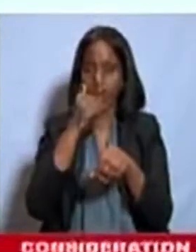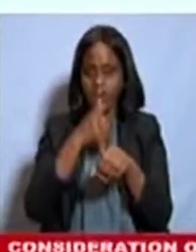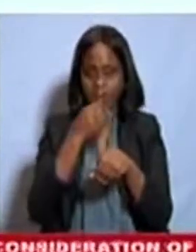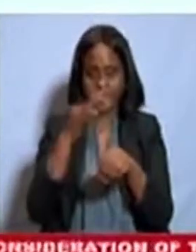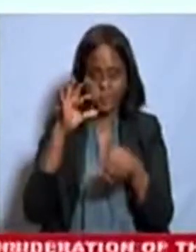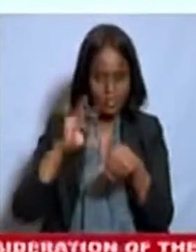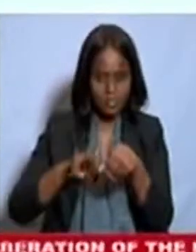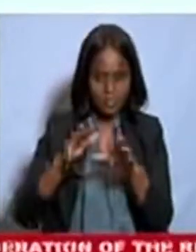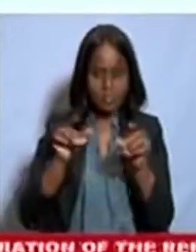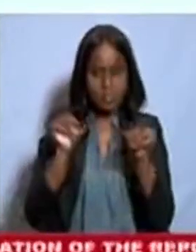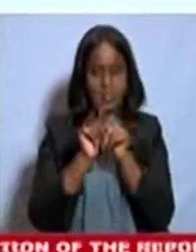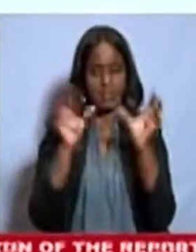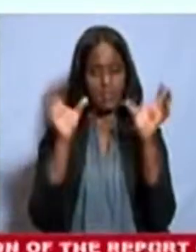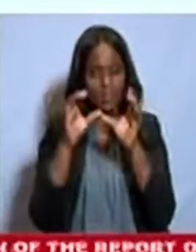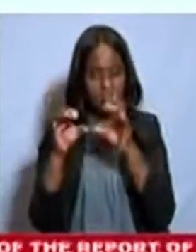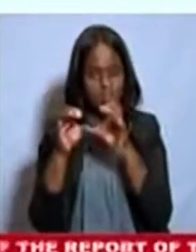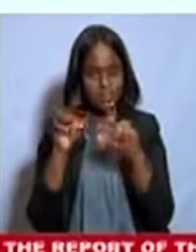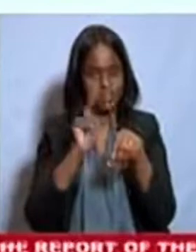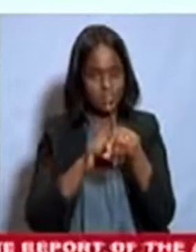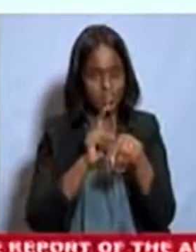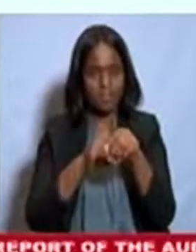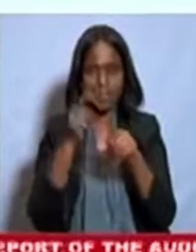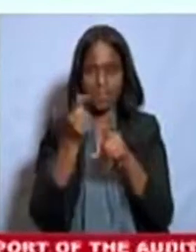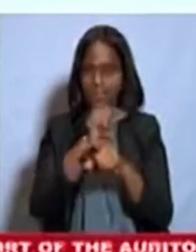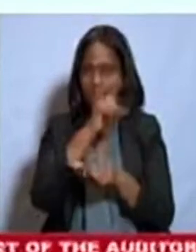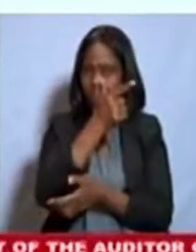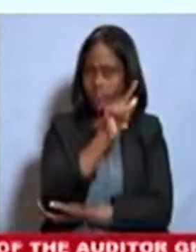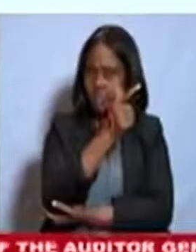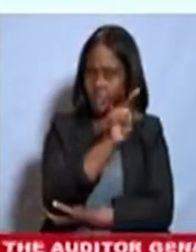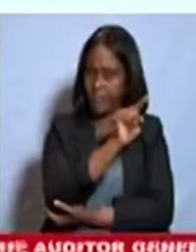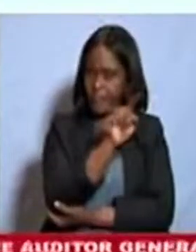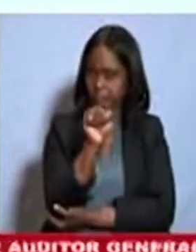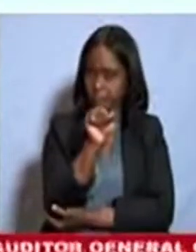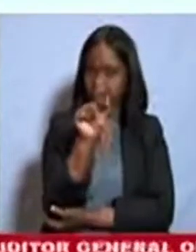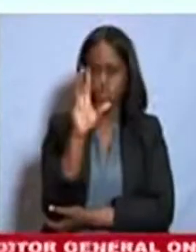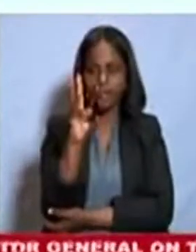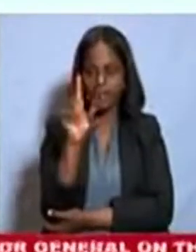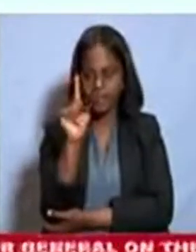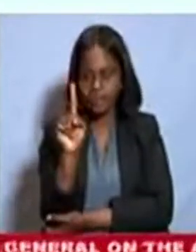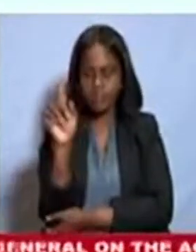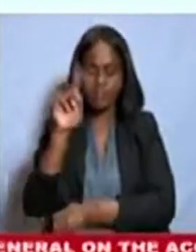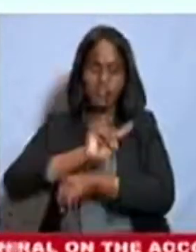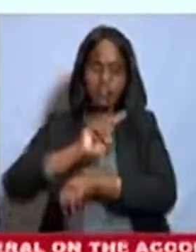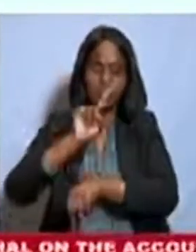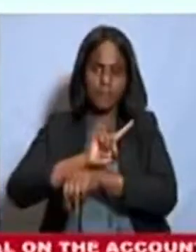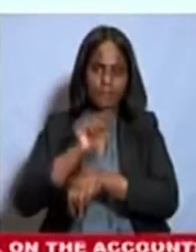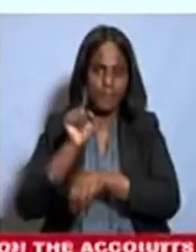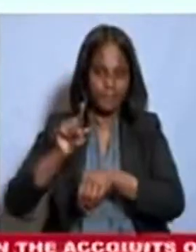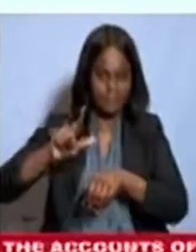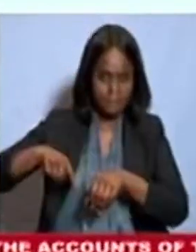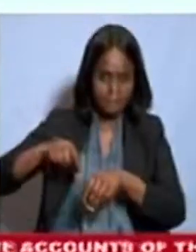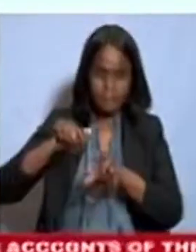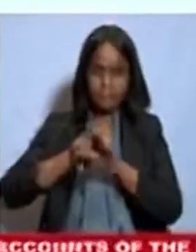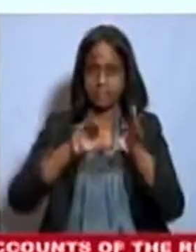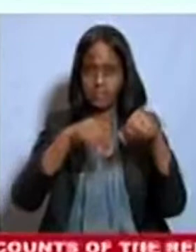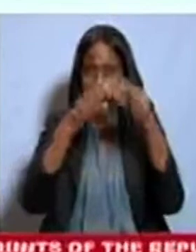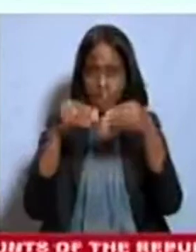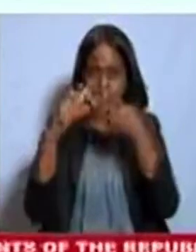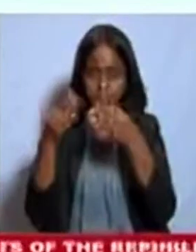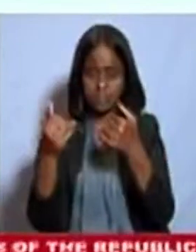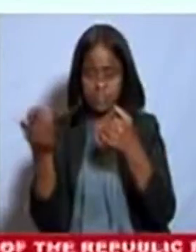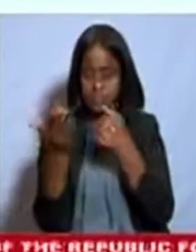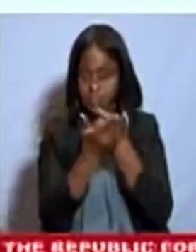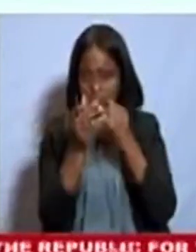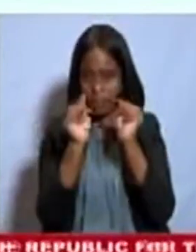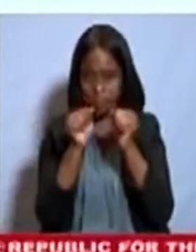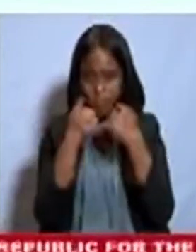the satellite committees by periods ranging from 21 to 61 days. The delays in distribution could